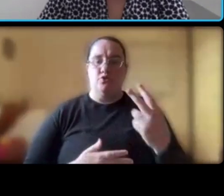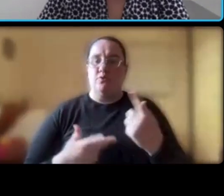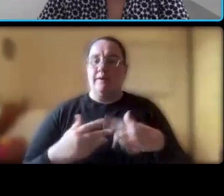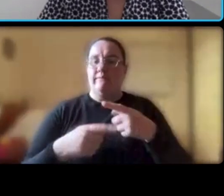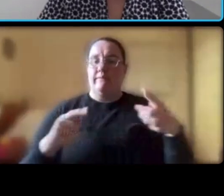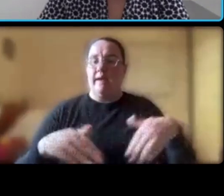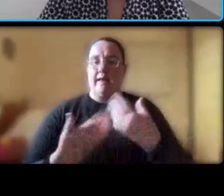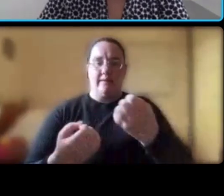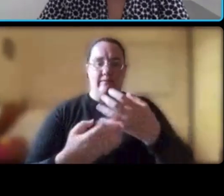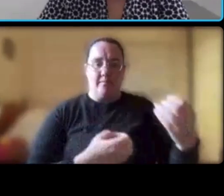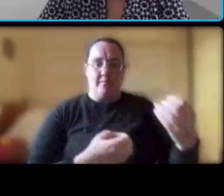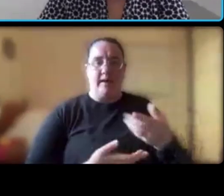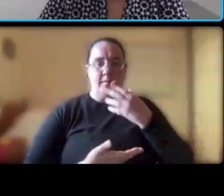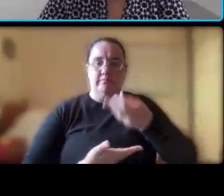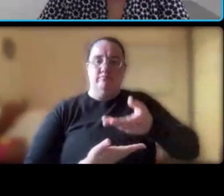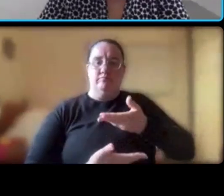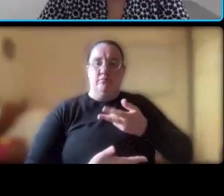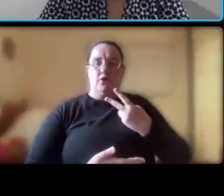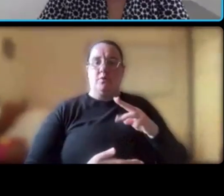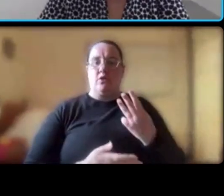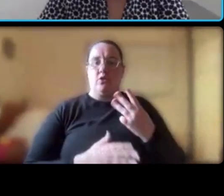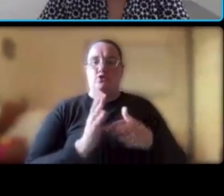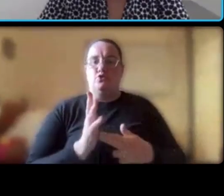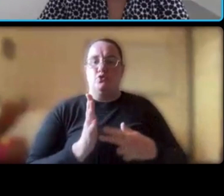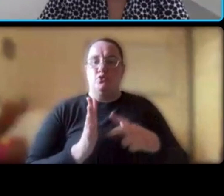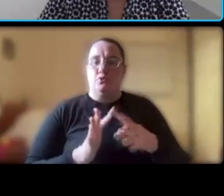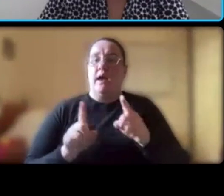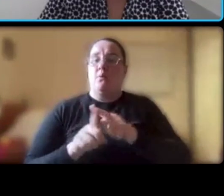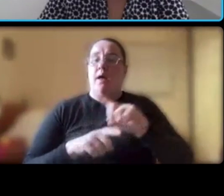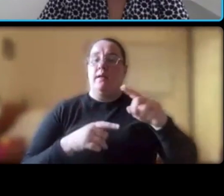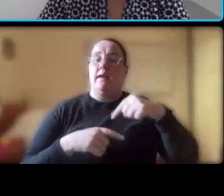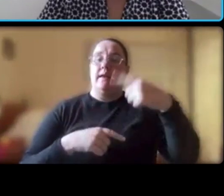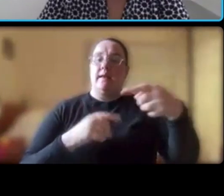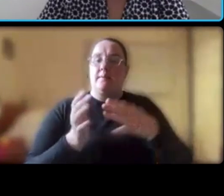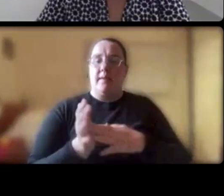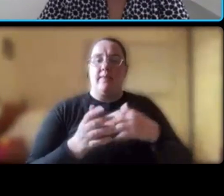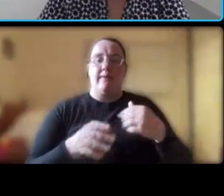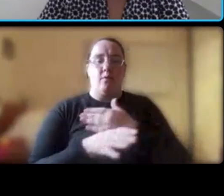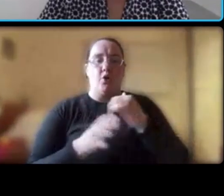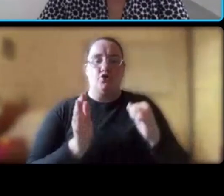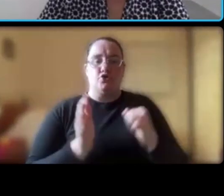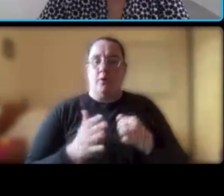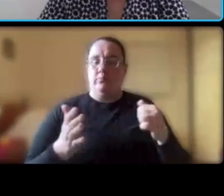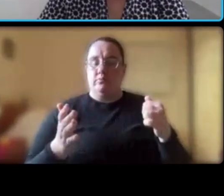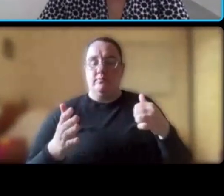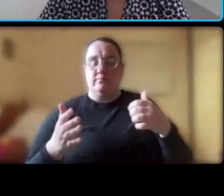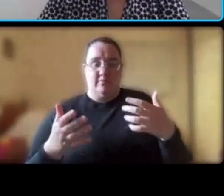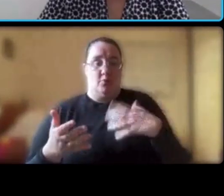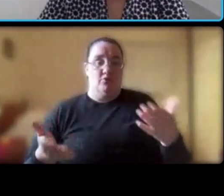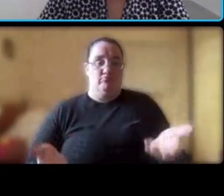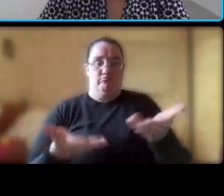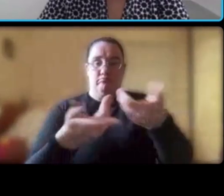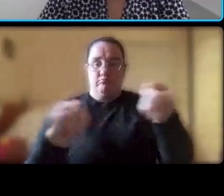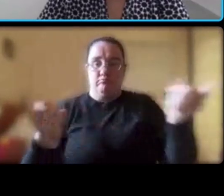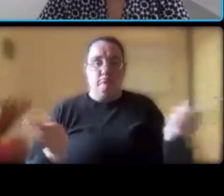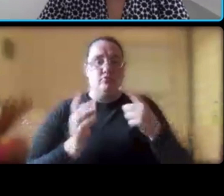June. We're also hosting workshops next month and invite you to register to participate. You can find the paper and all the details about the